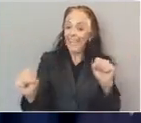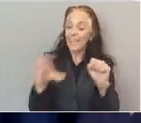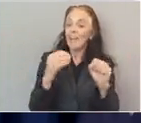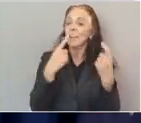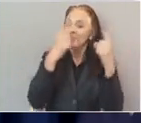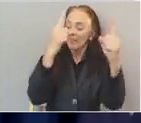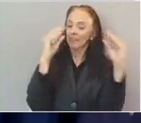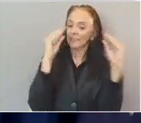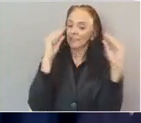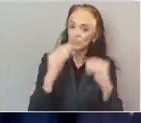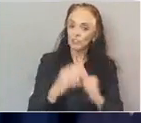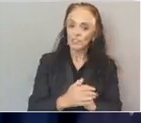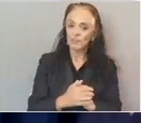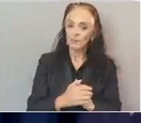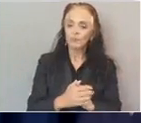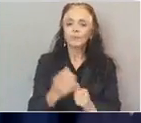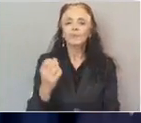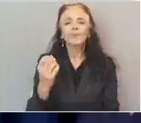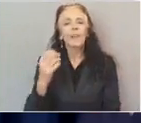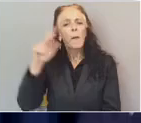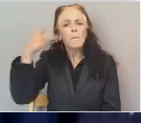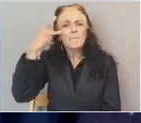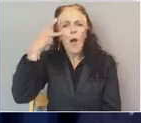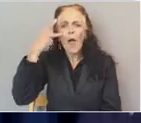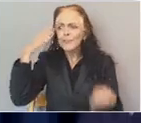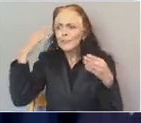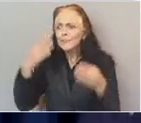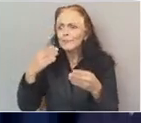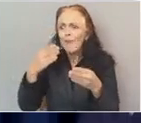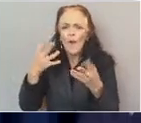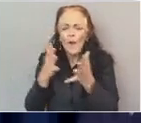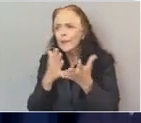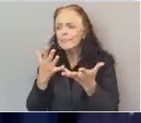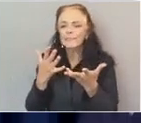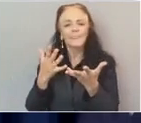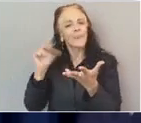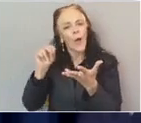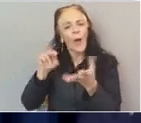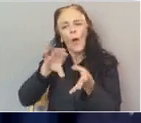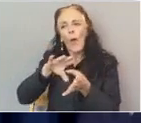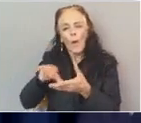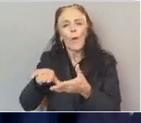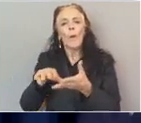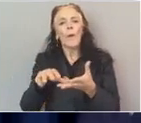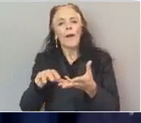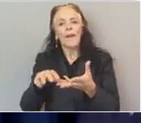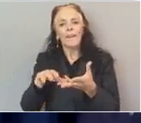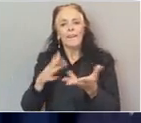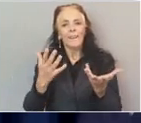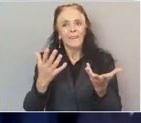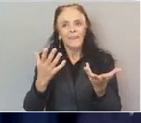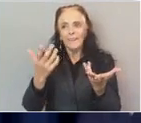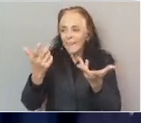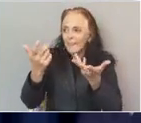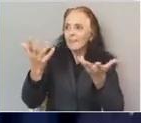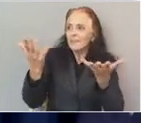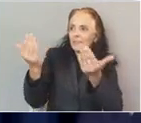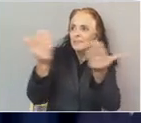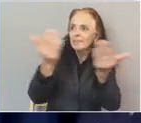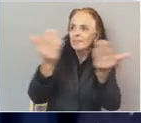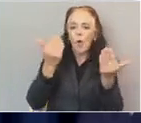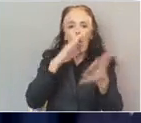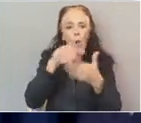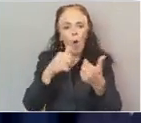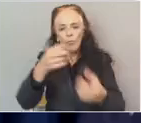politics aside and not silence the experts so the public gets the information they need and